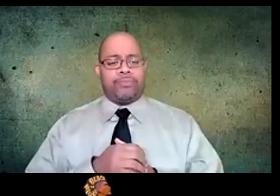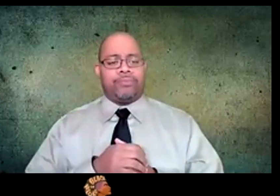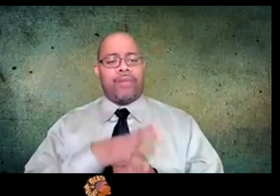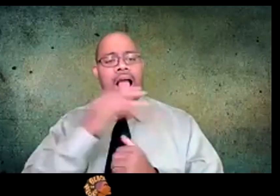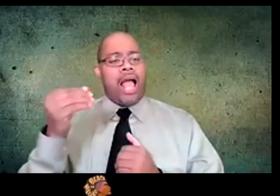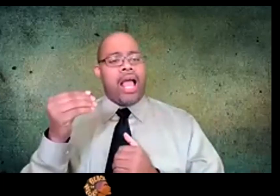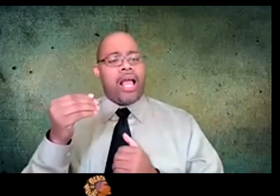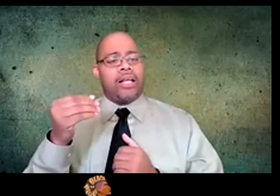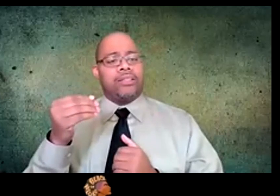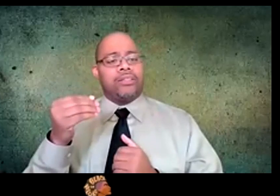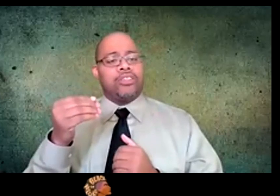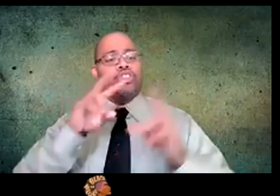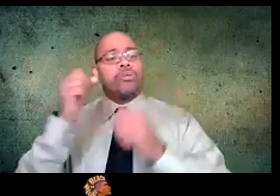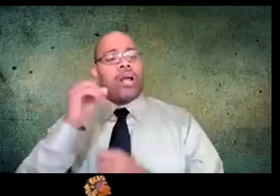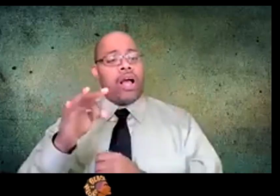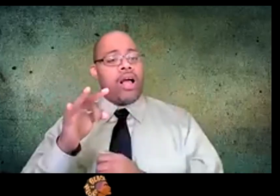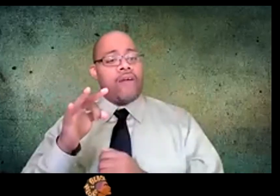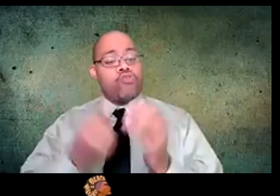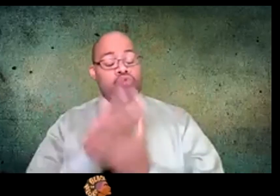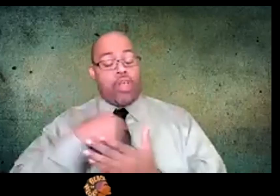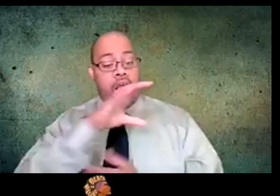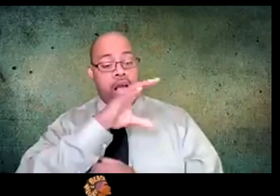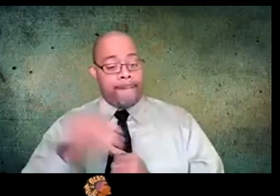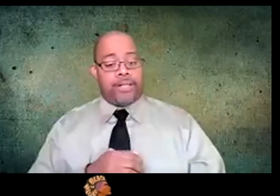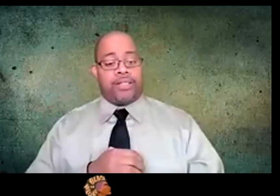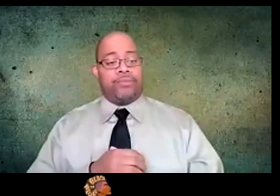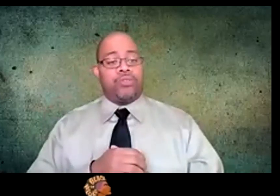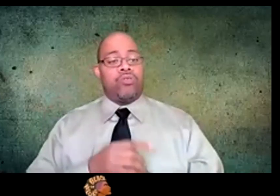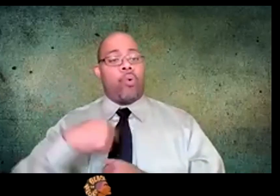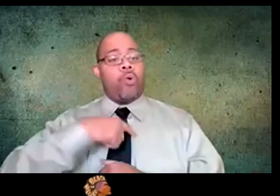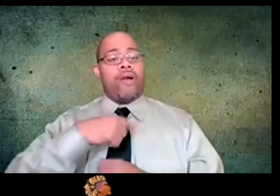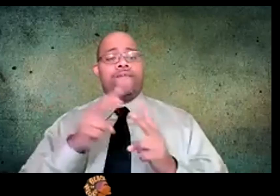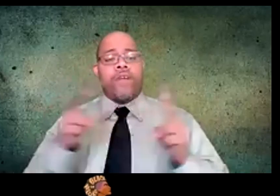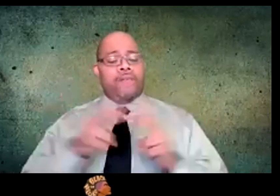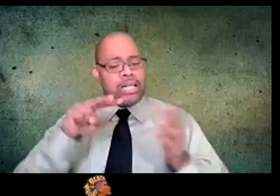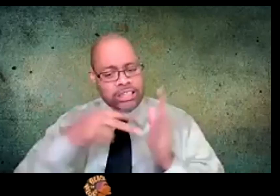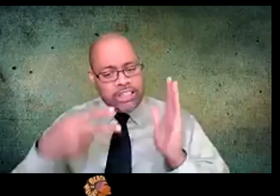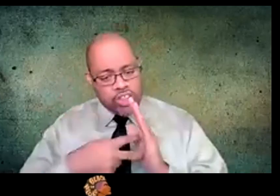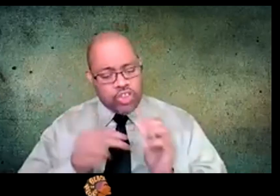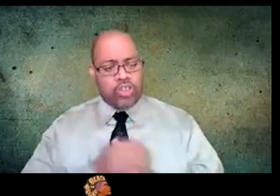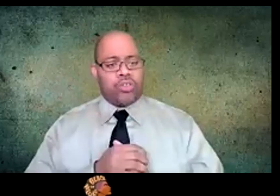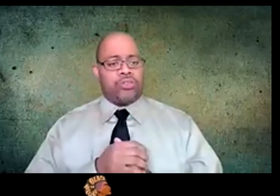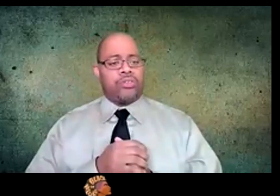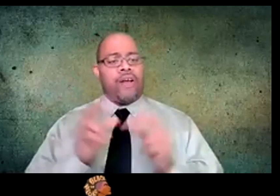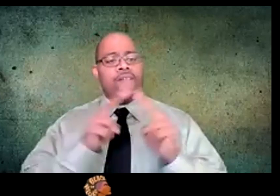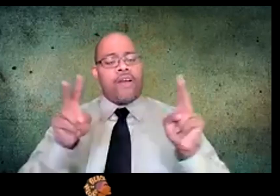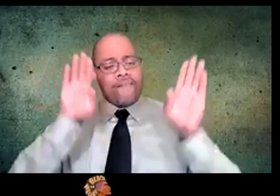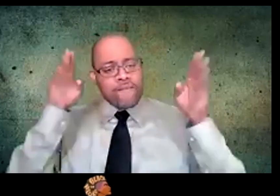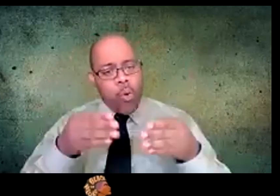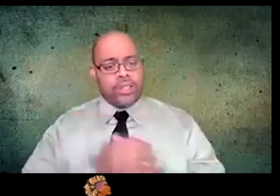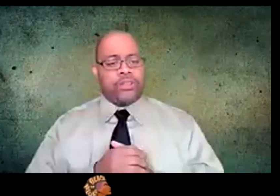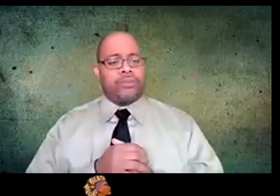ultimately, in terms of the growth of our company, we're being very intentional and very focused